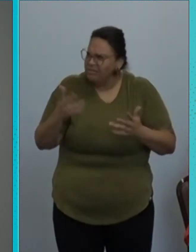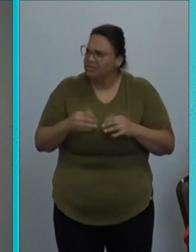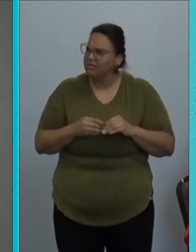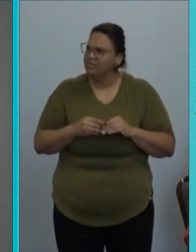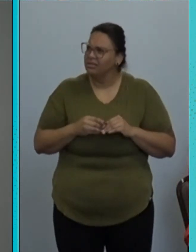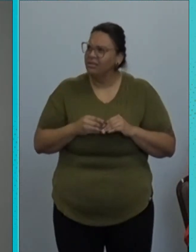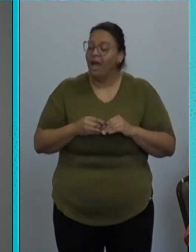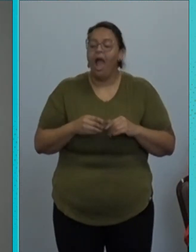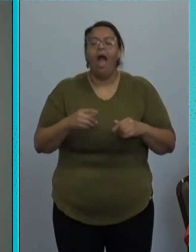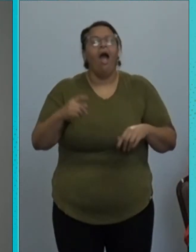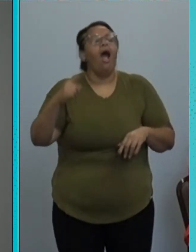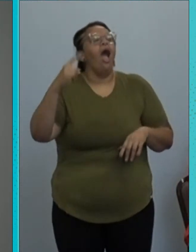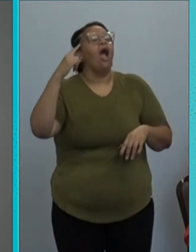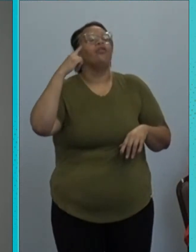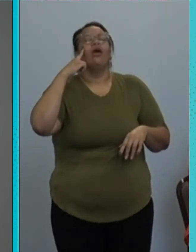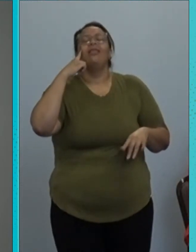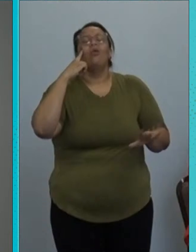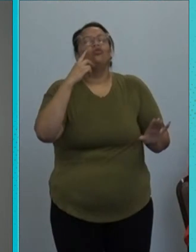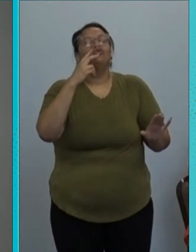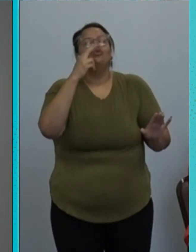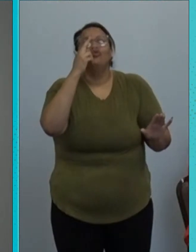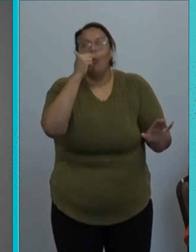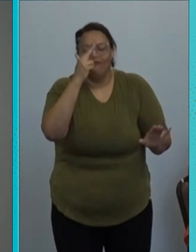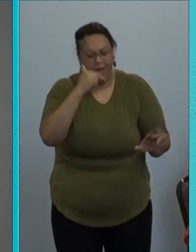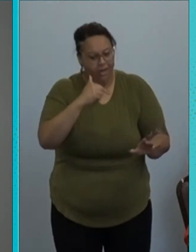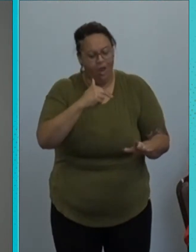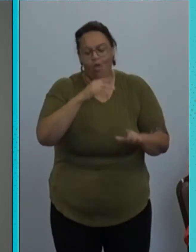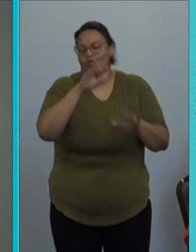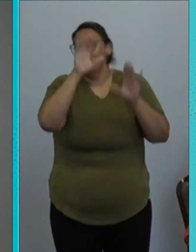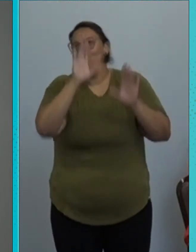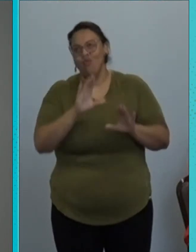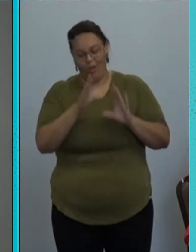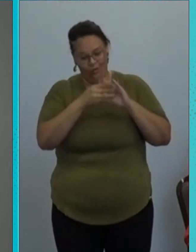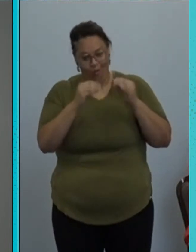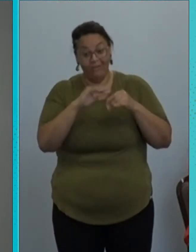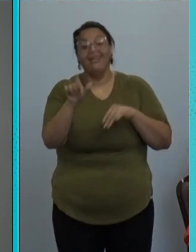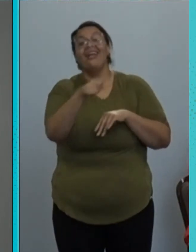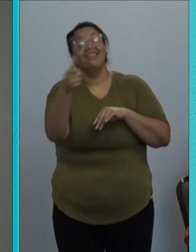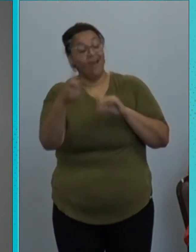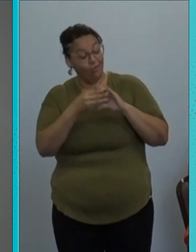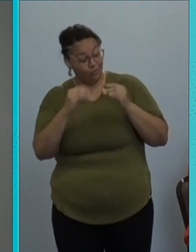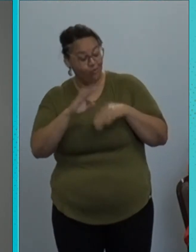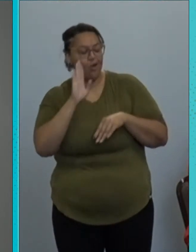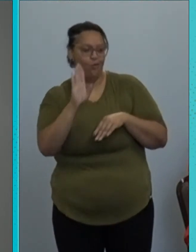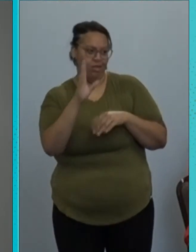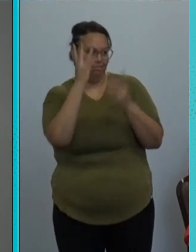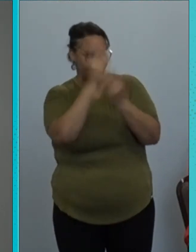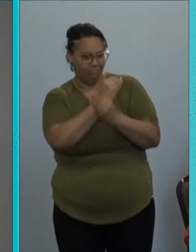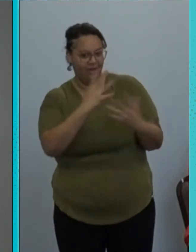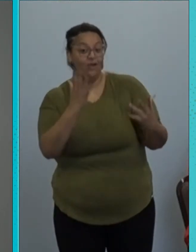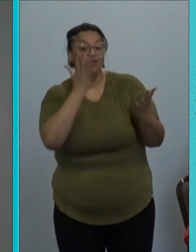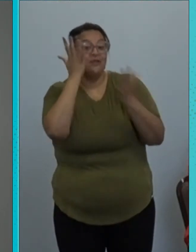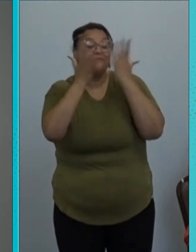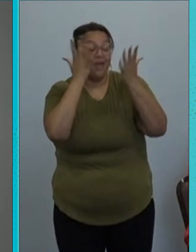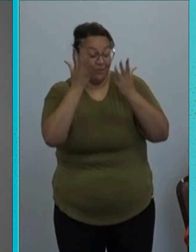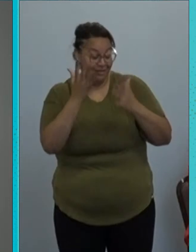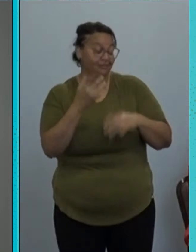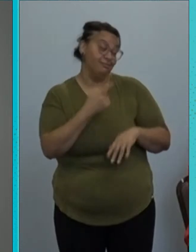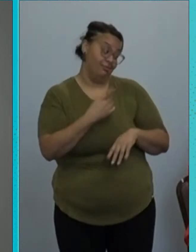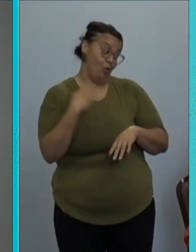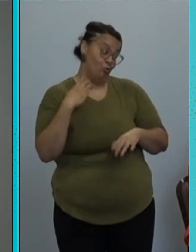I thought that was a terrific story. The other story I'll tell you, I will tell to embarrass you,